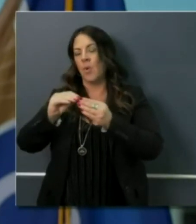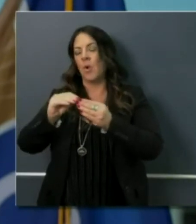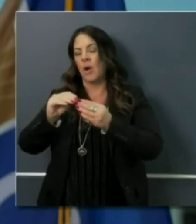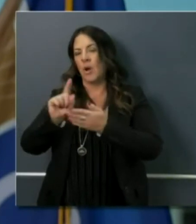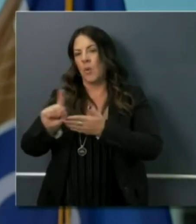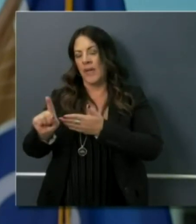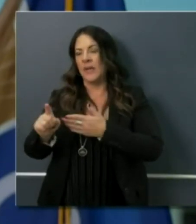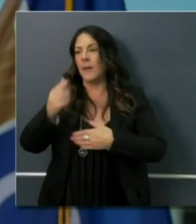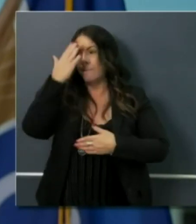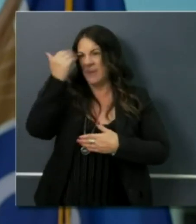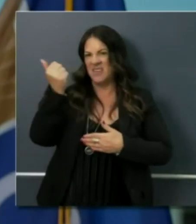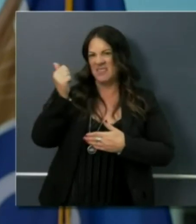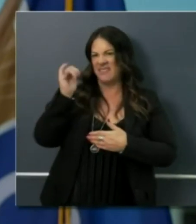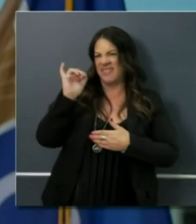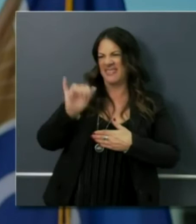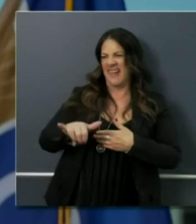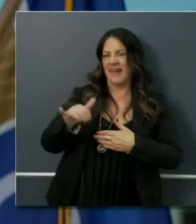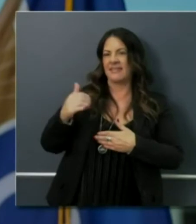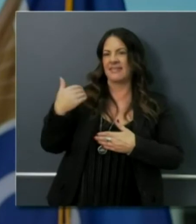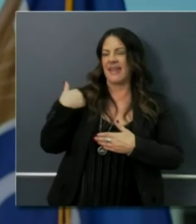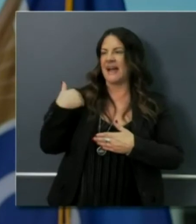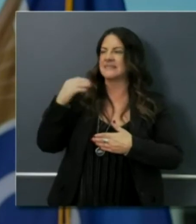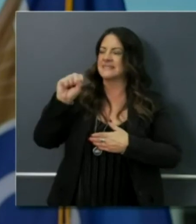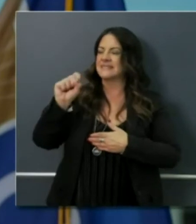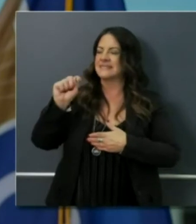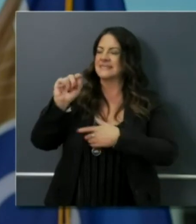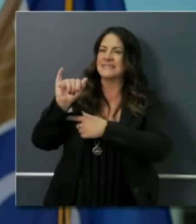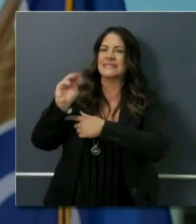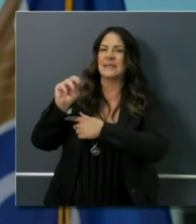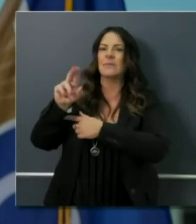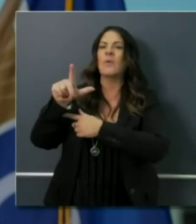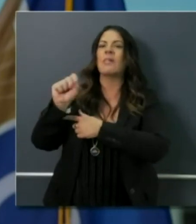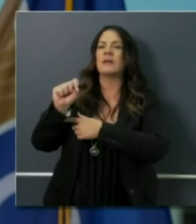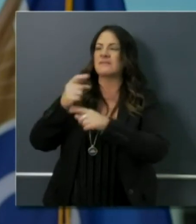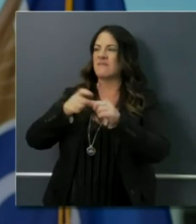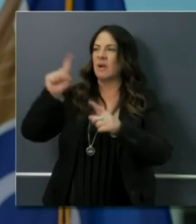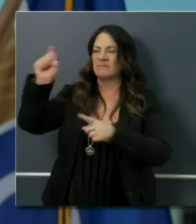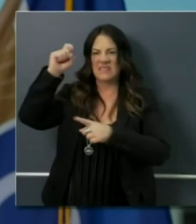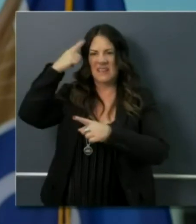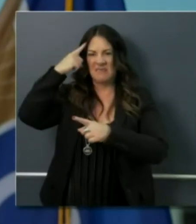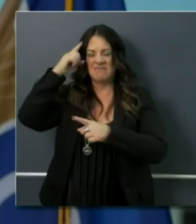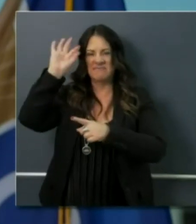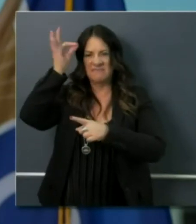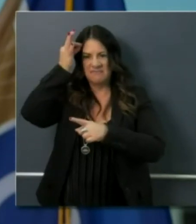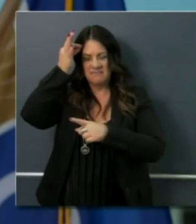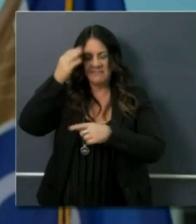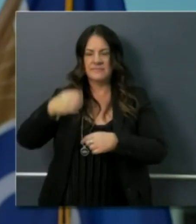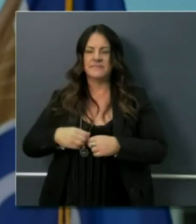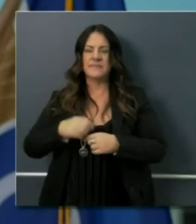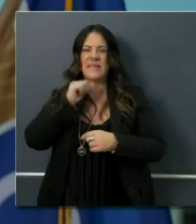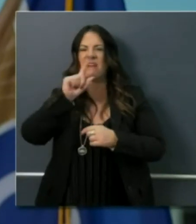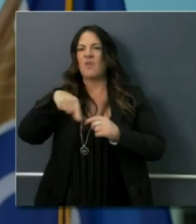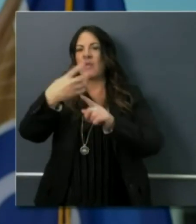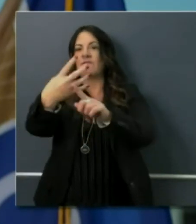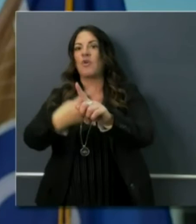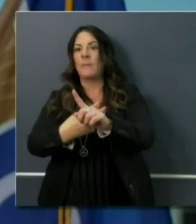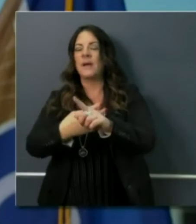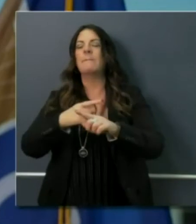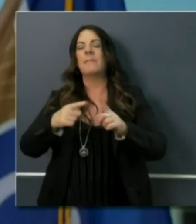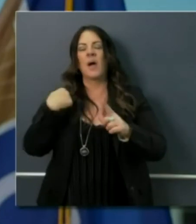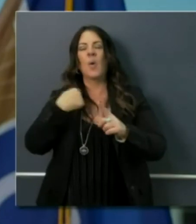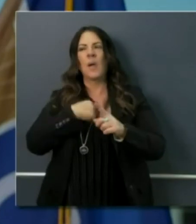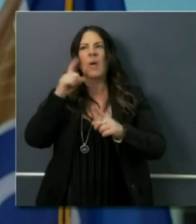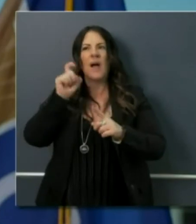$600 because of that last stimulus in the federal government. And that's just for 4 months. And obviously, we're going to need to work more